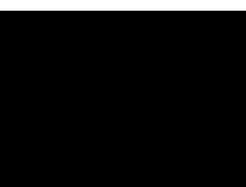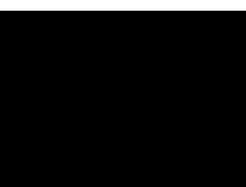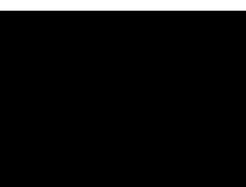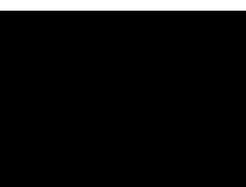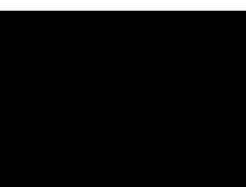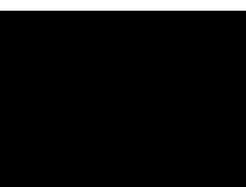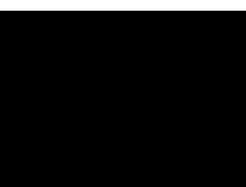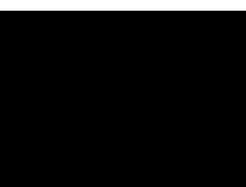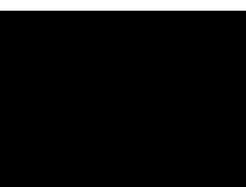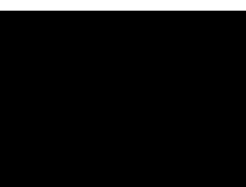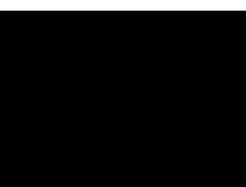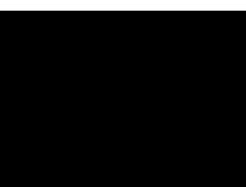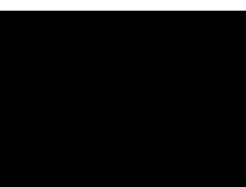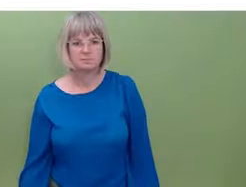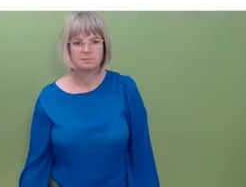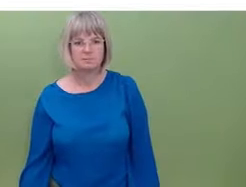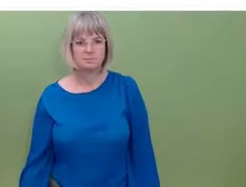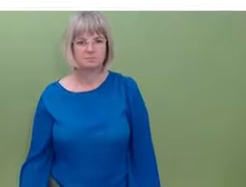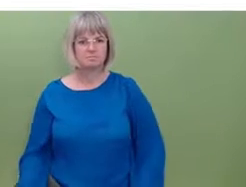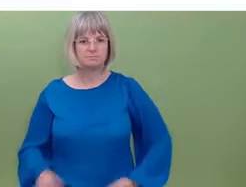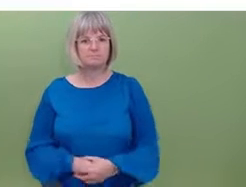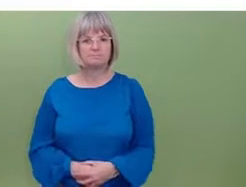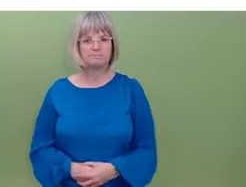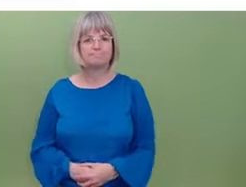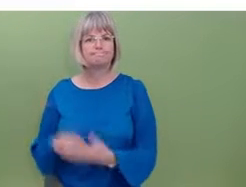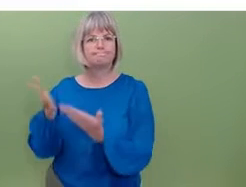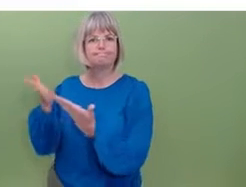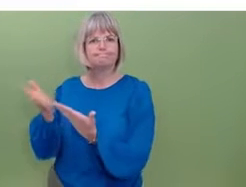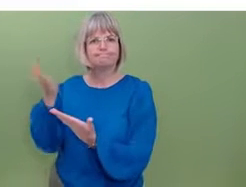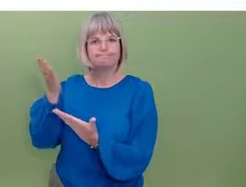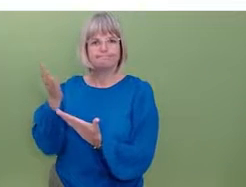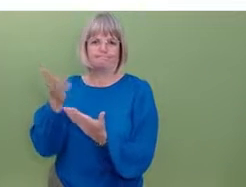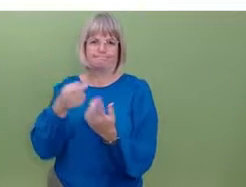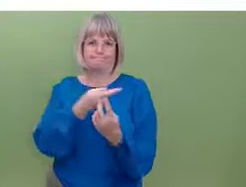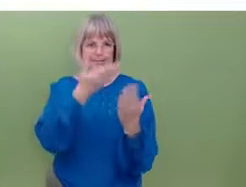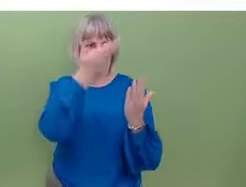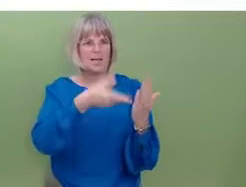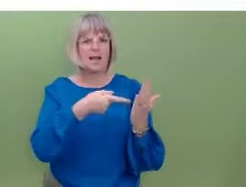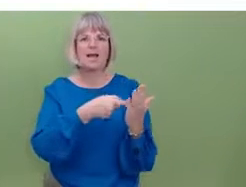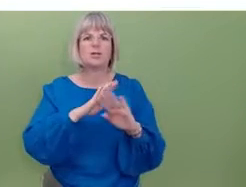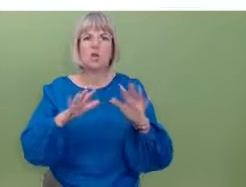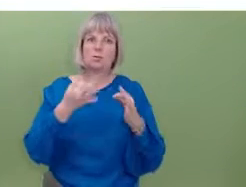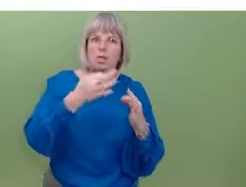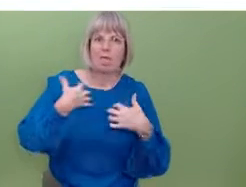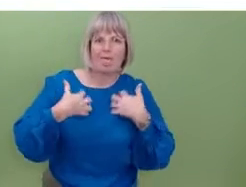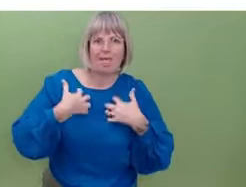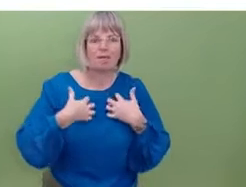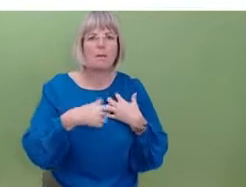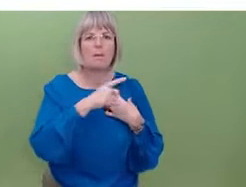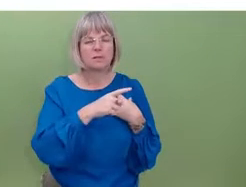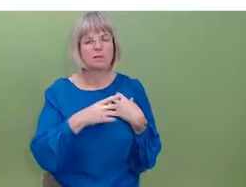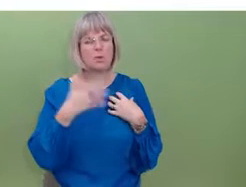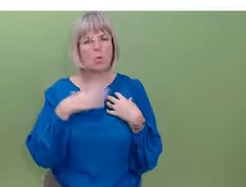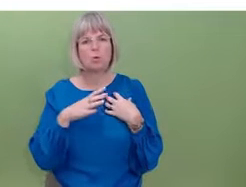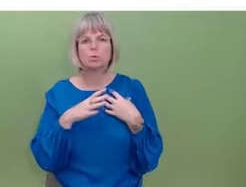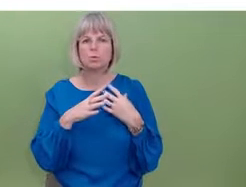the improved, the increased prevalence. I would want to emphasize